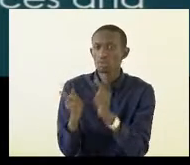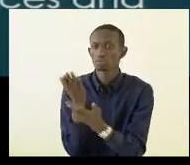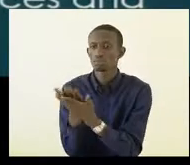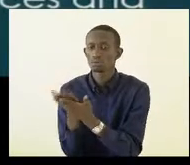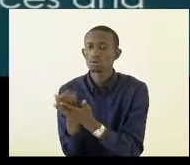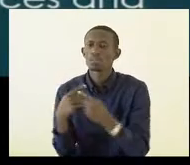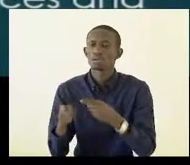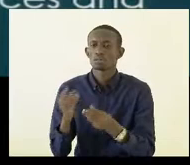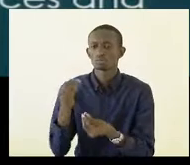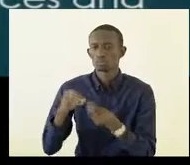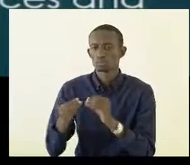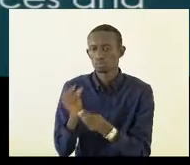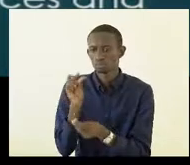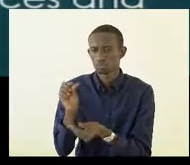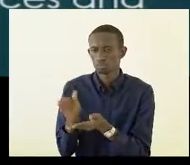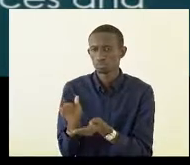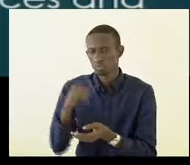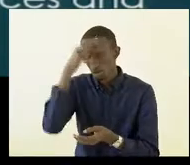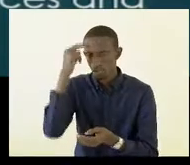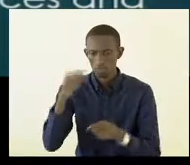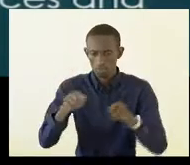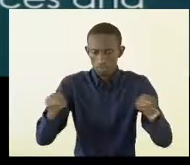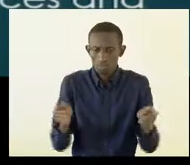amount of space.